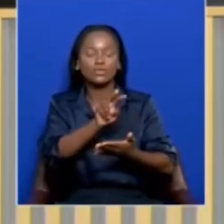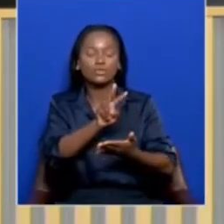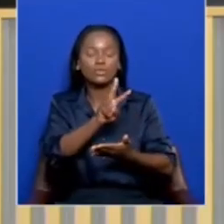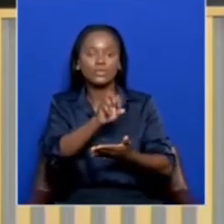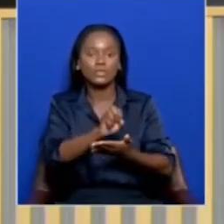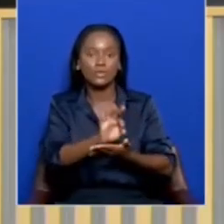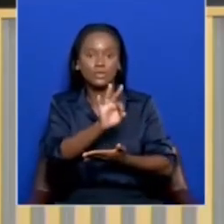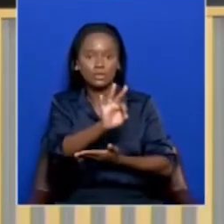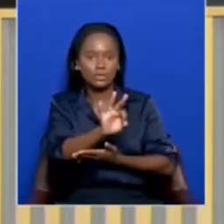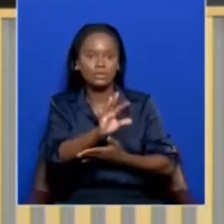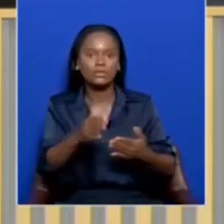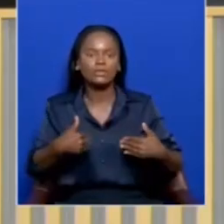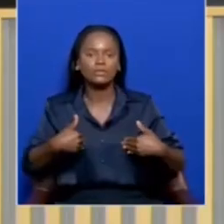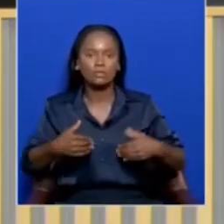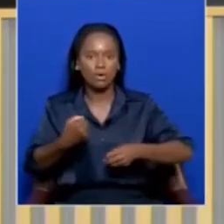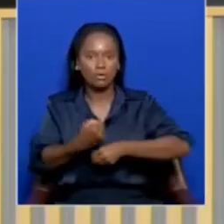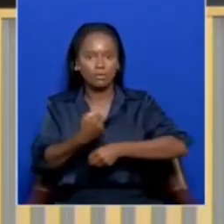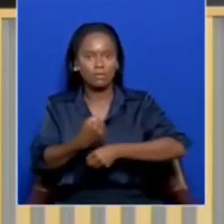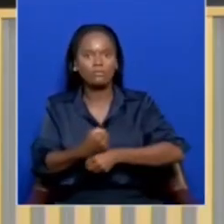2013. Then in